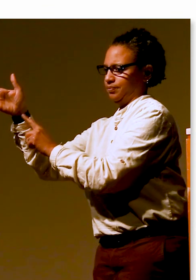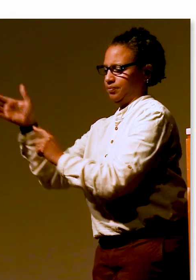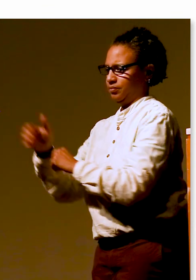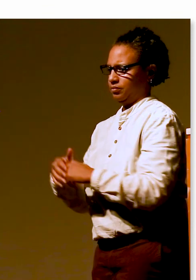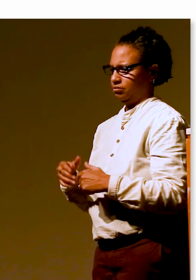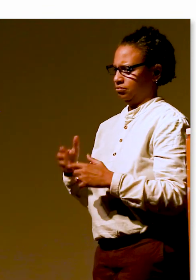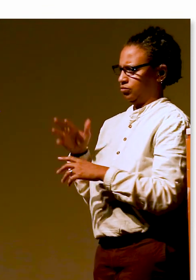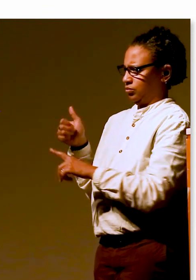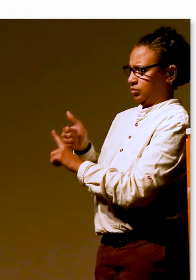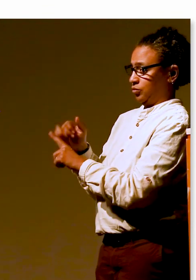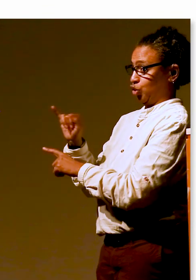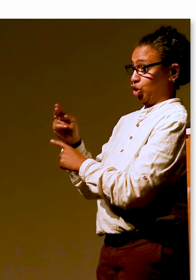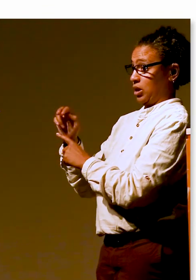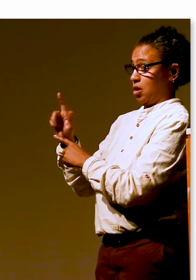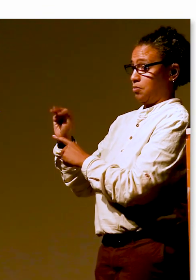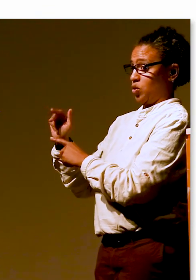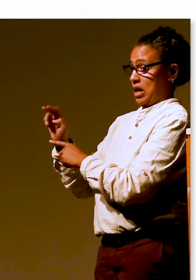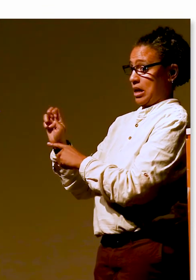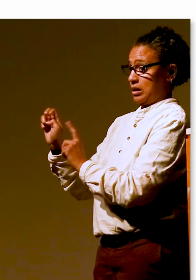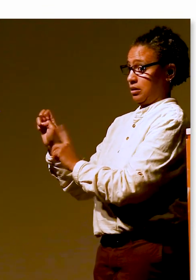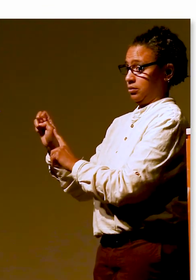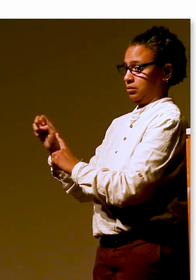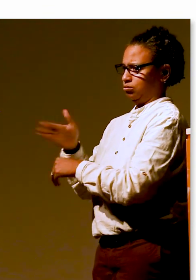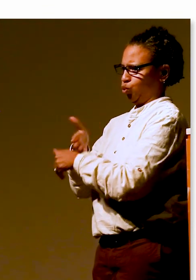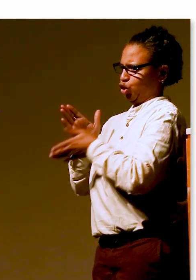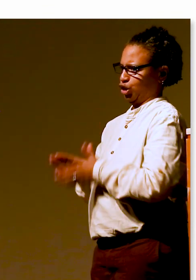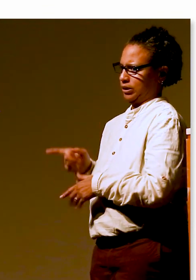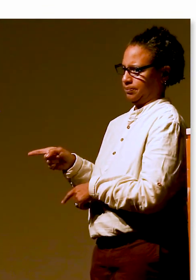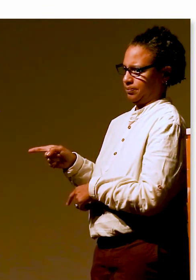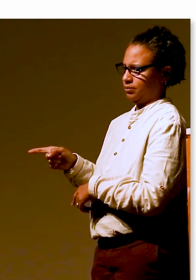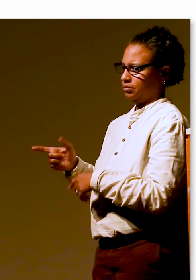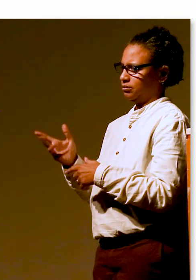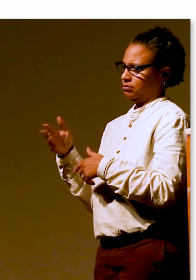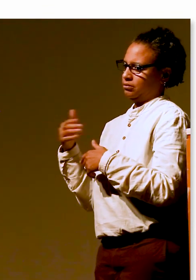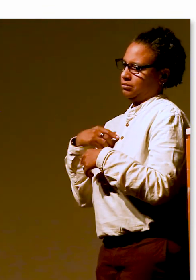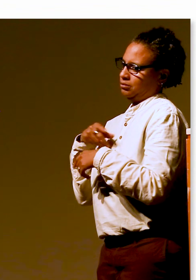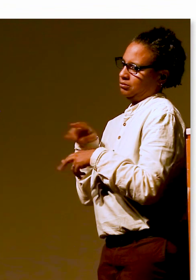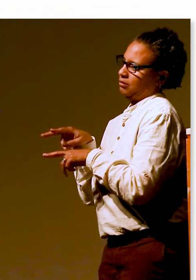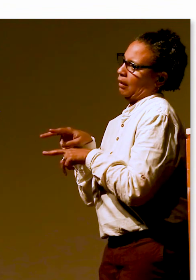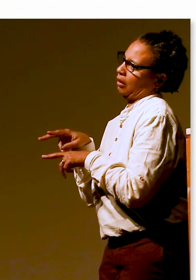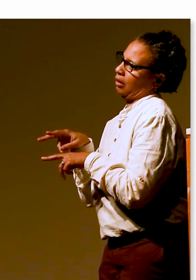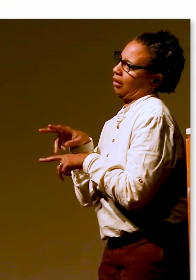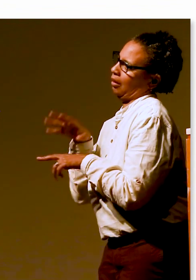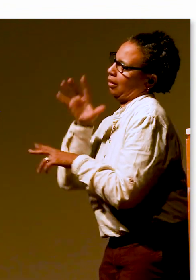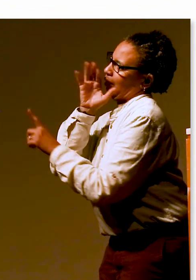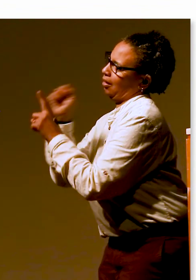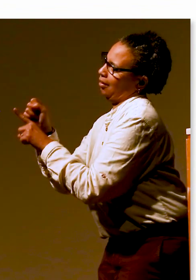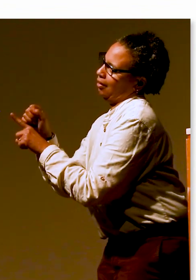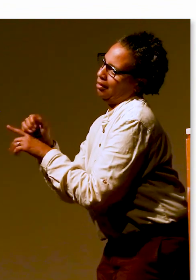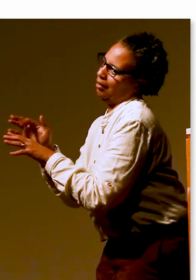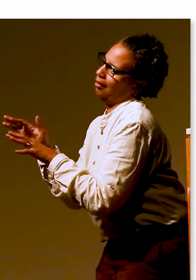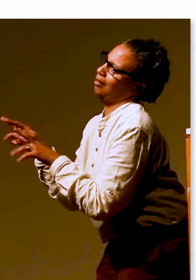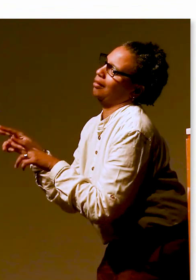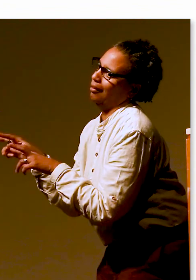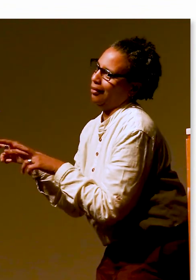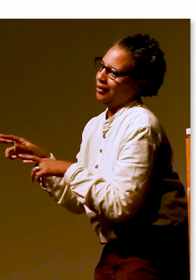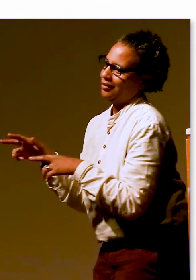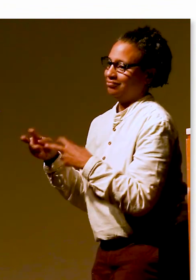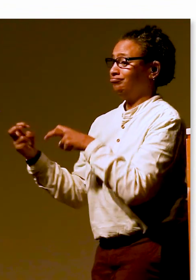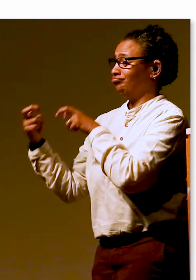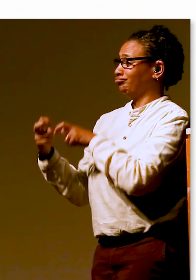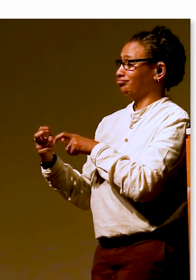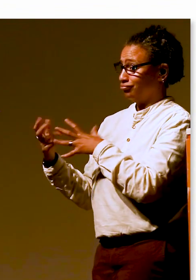been a fan of since I was probably like 13 years old or something. And we sat and had a dialogue about the work